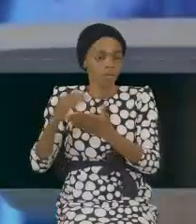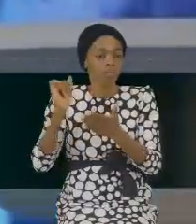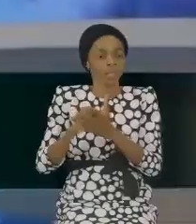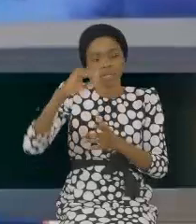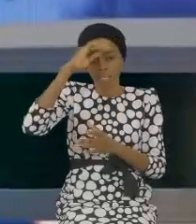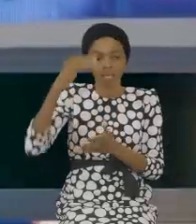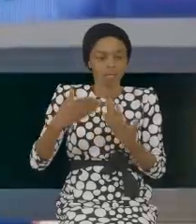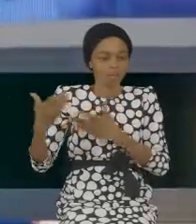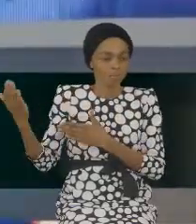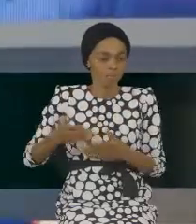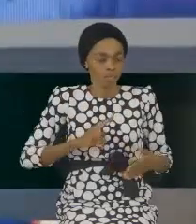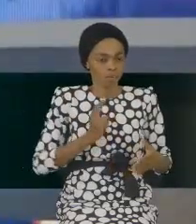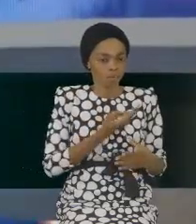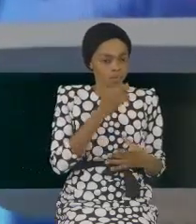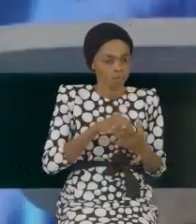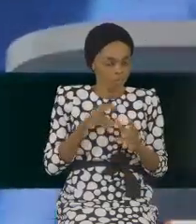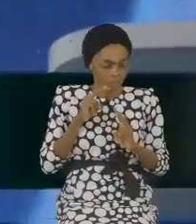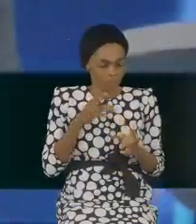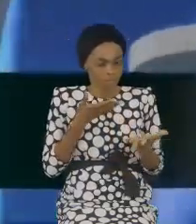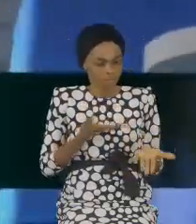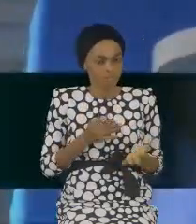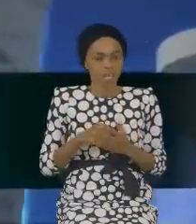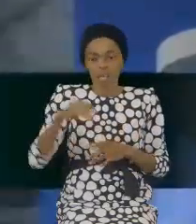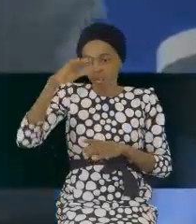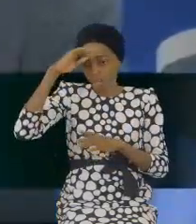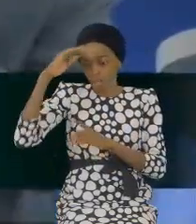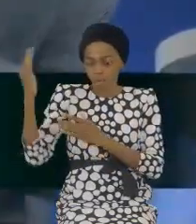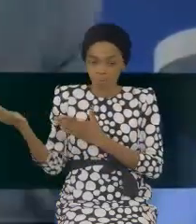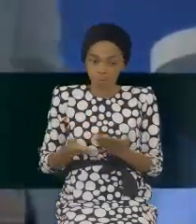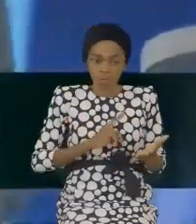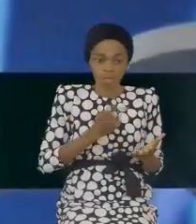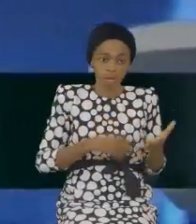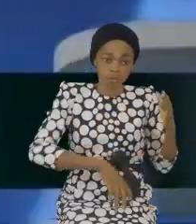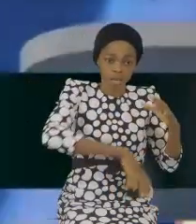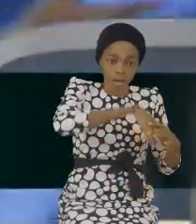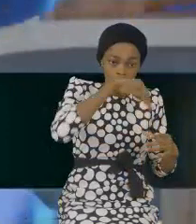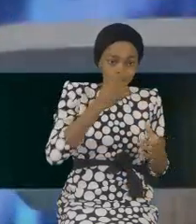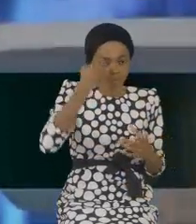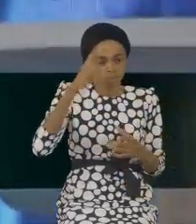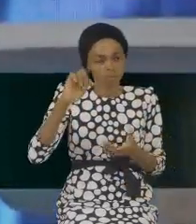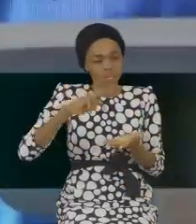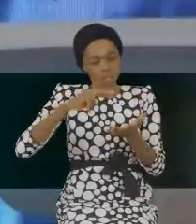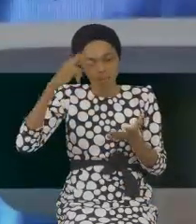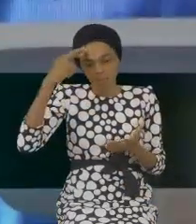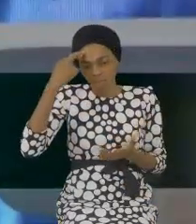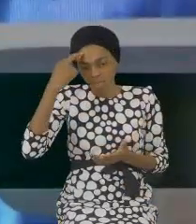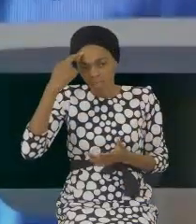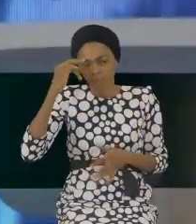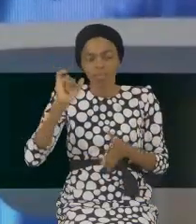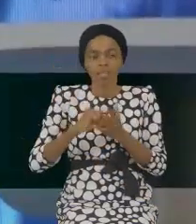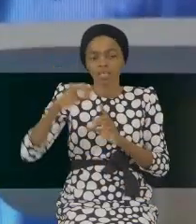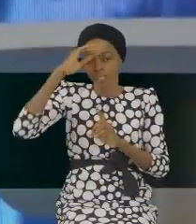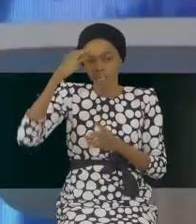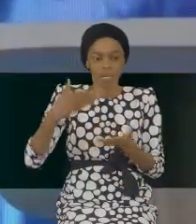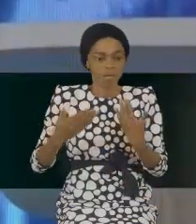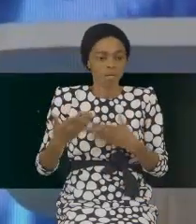in. Look at that. He brought us out for the reason, for the purpose, that he might bring us in